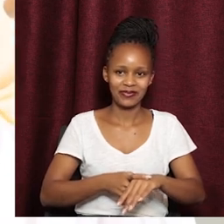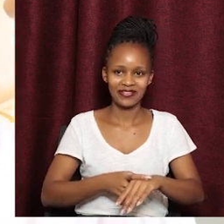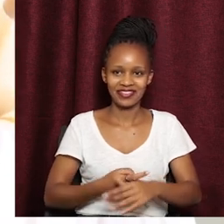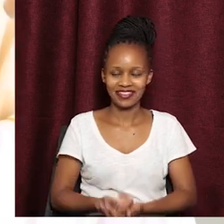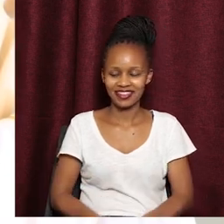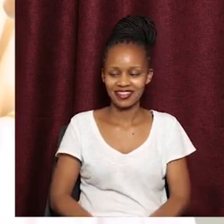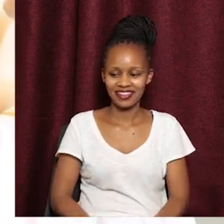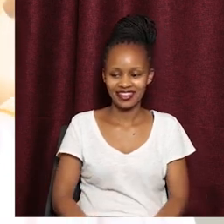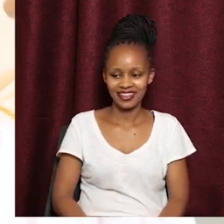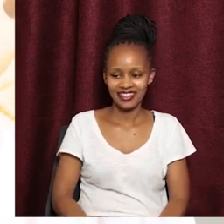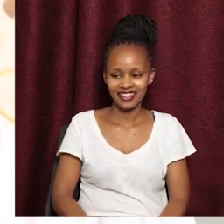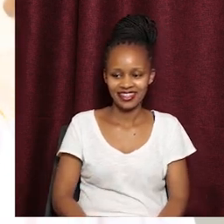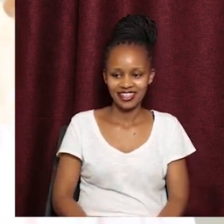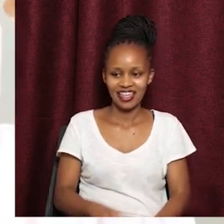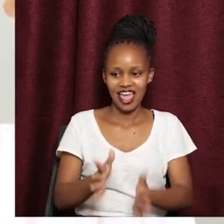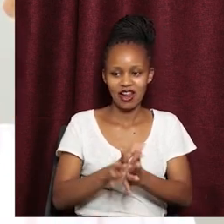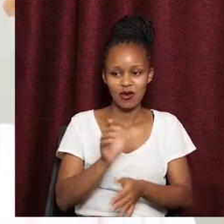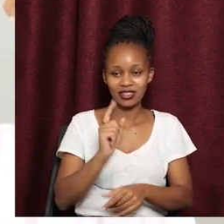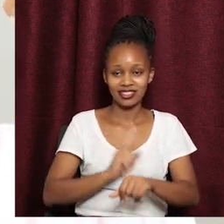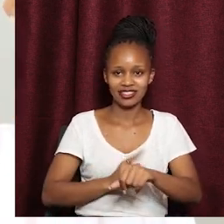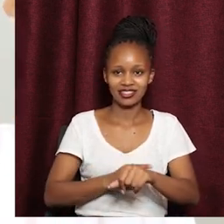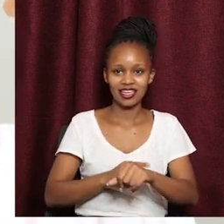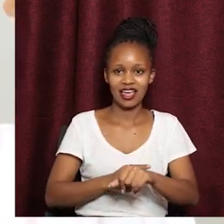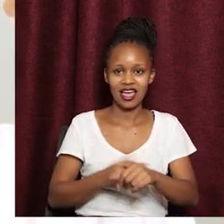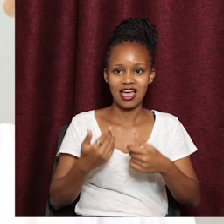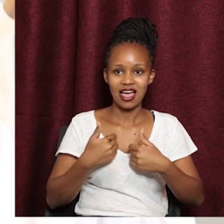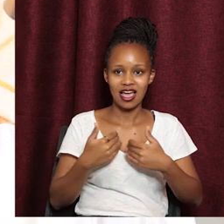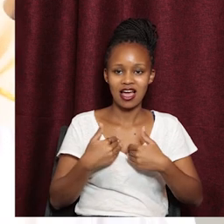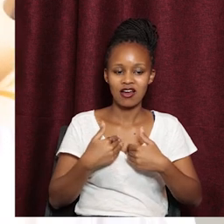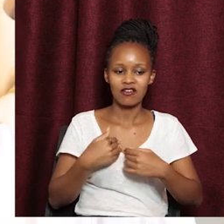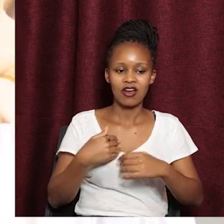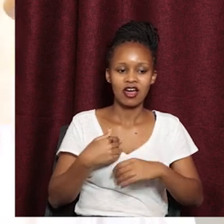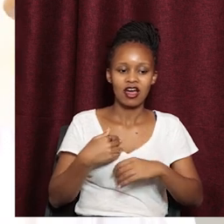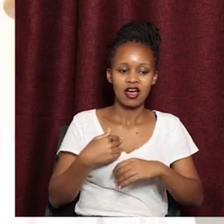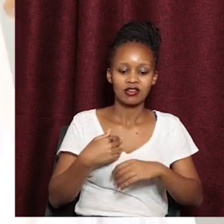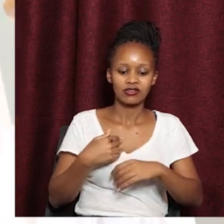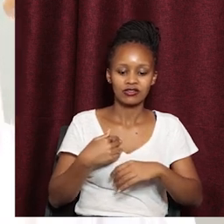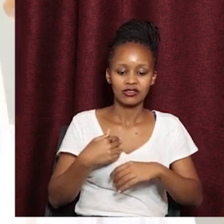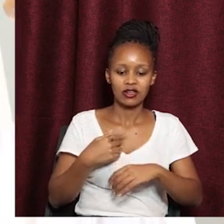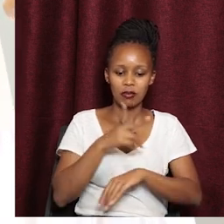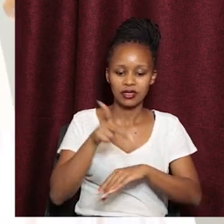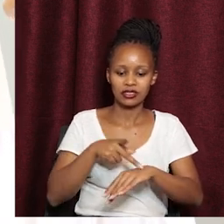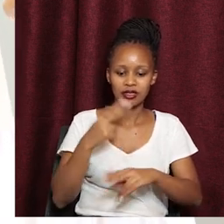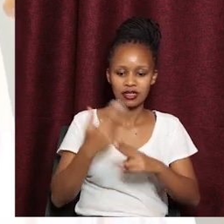And it was the time that there was a principle, those of you who know soccer, that was called dead end.